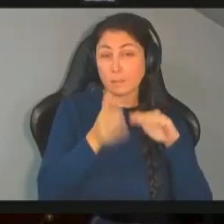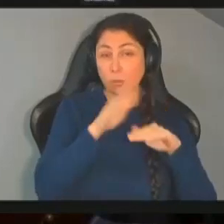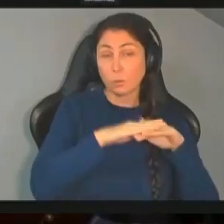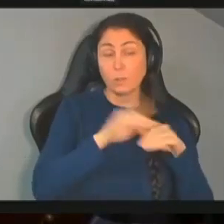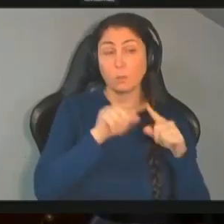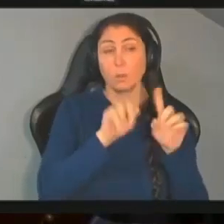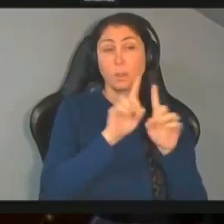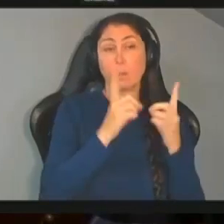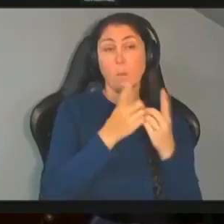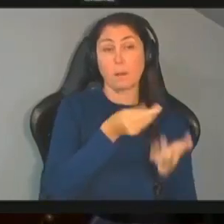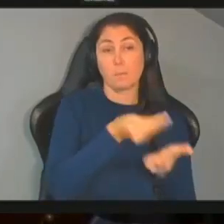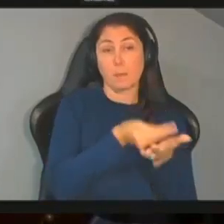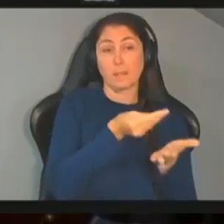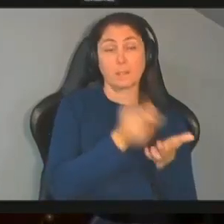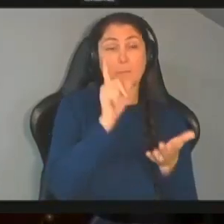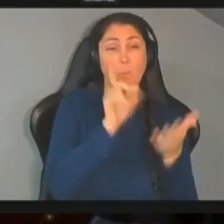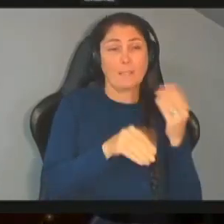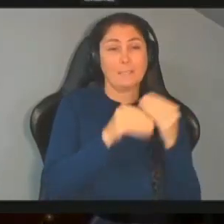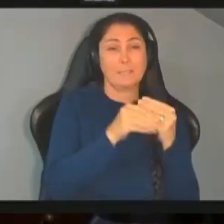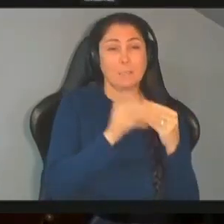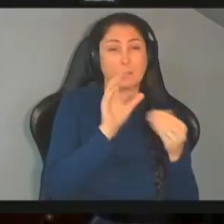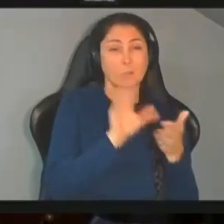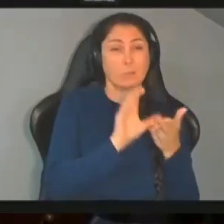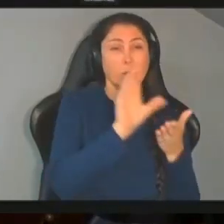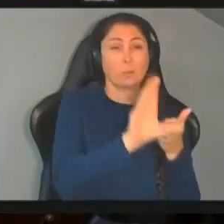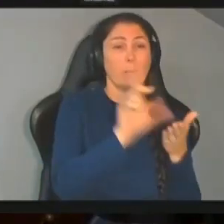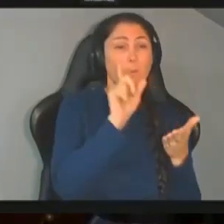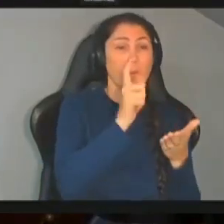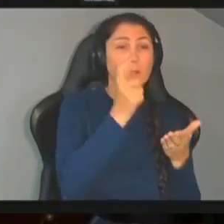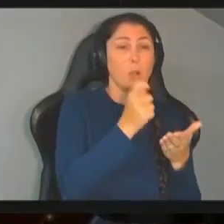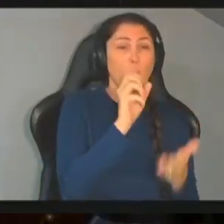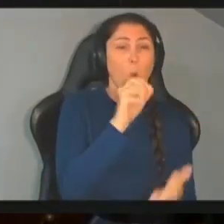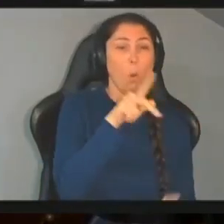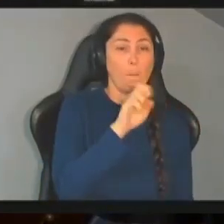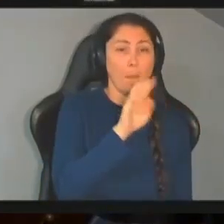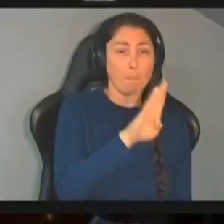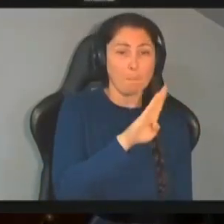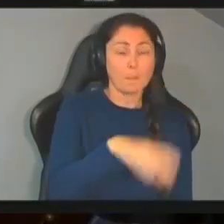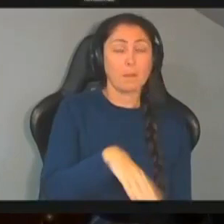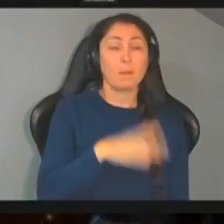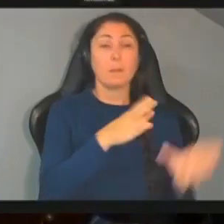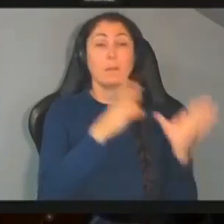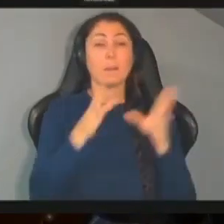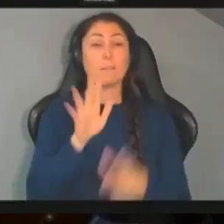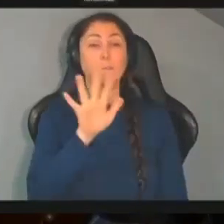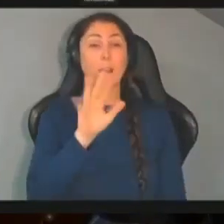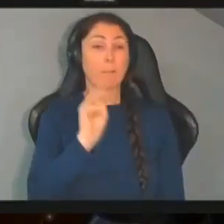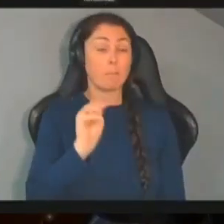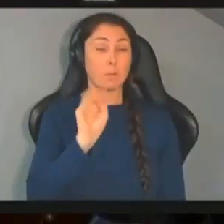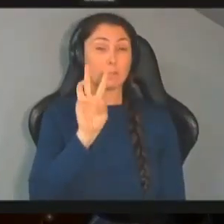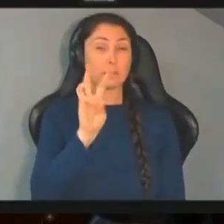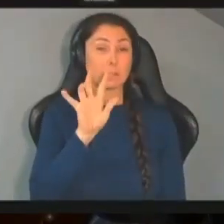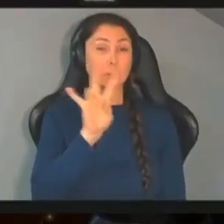Department of Finance for additional funding to the pension and OPEB, a